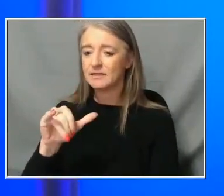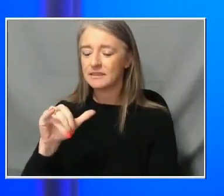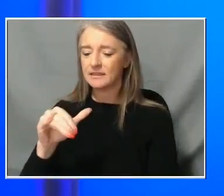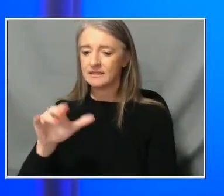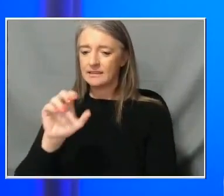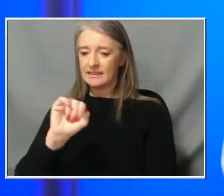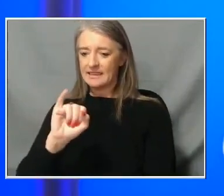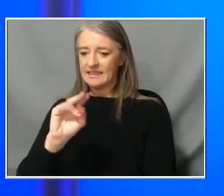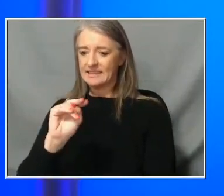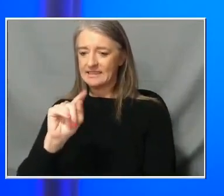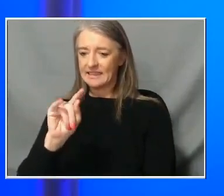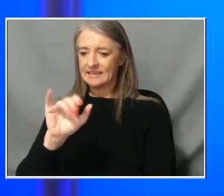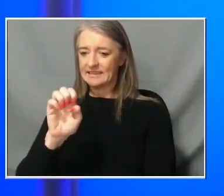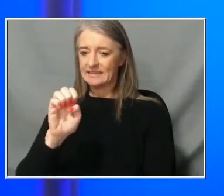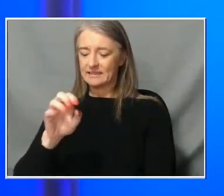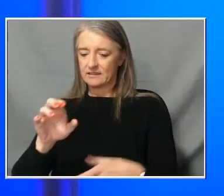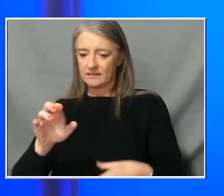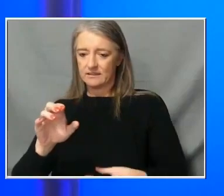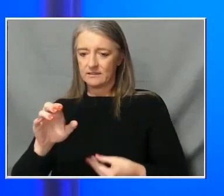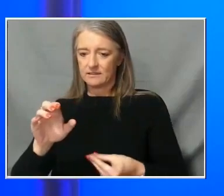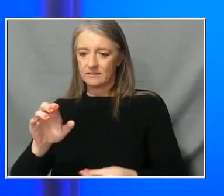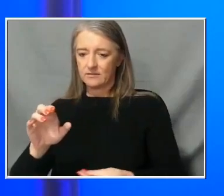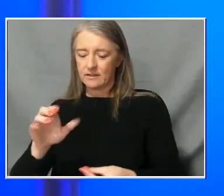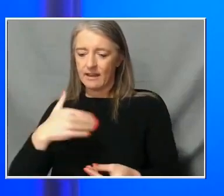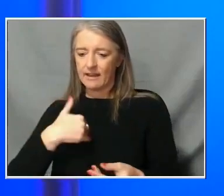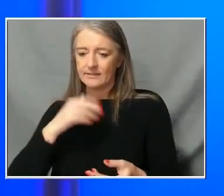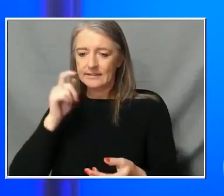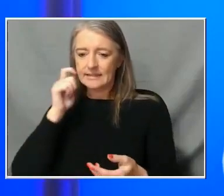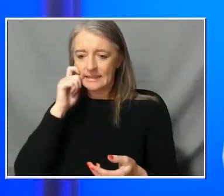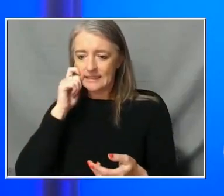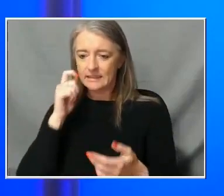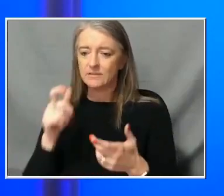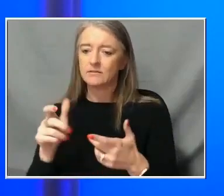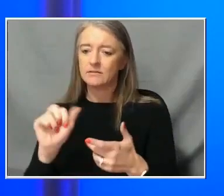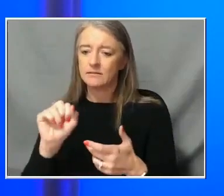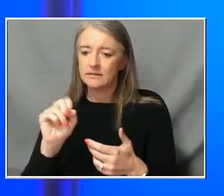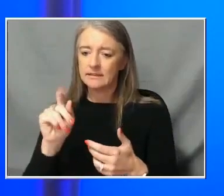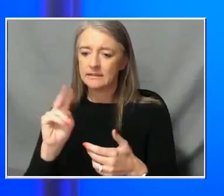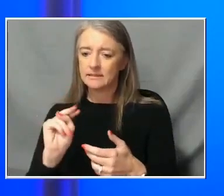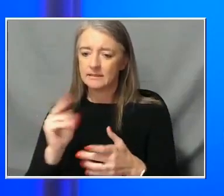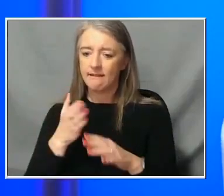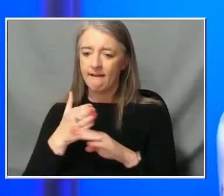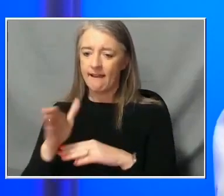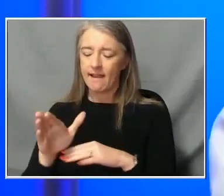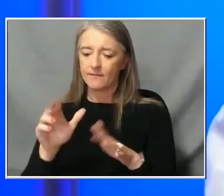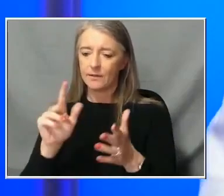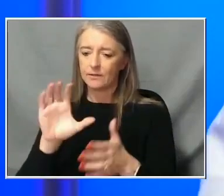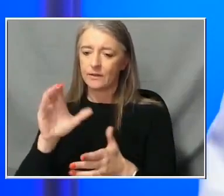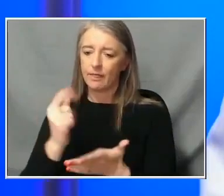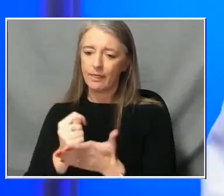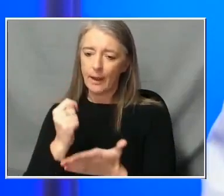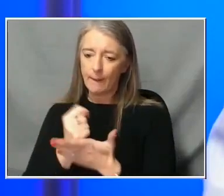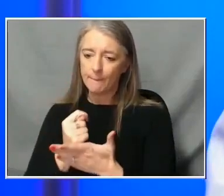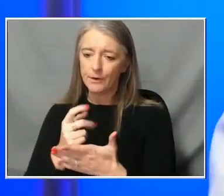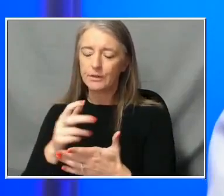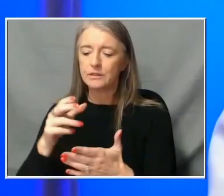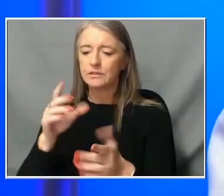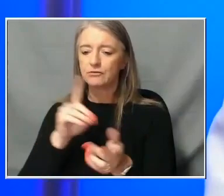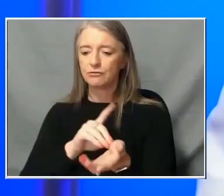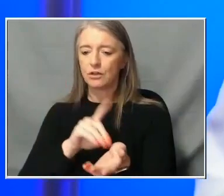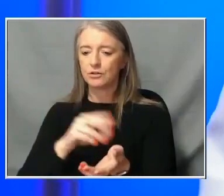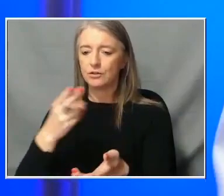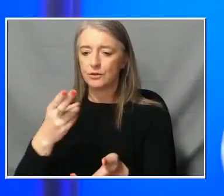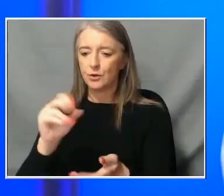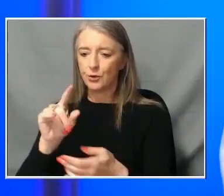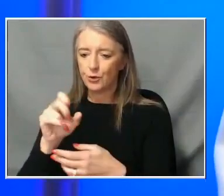skin. When a patient has, especially in rectal cancer, after Dr. Al-Rajabi's wonderful chemotherapy and Dr. Hoover, in this case, his wonderful